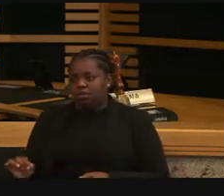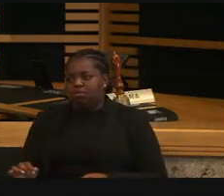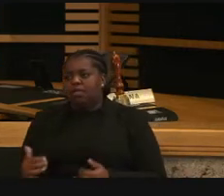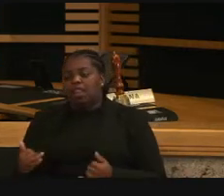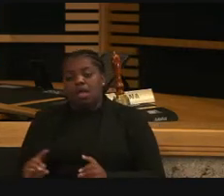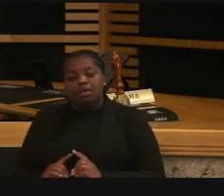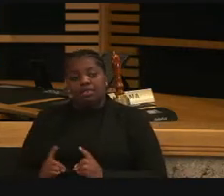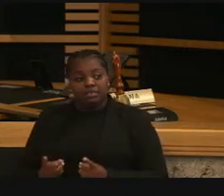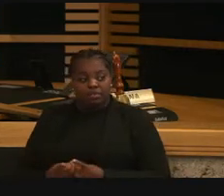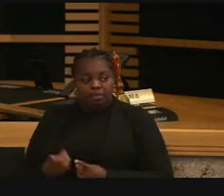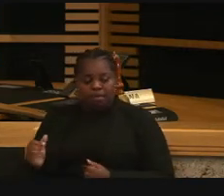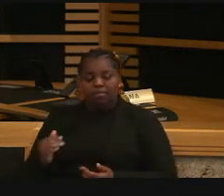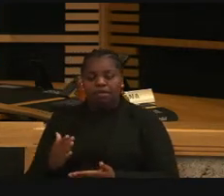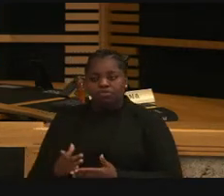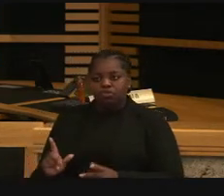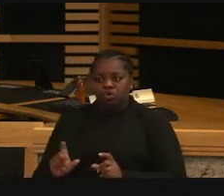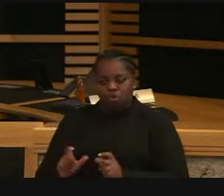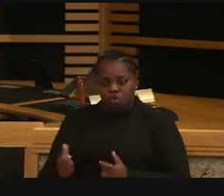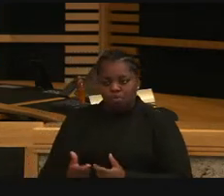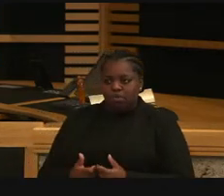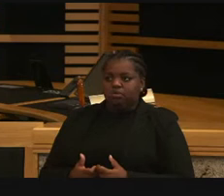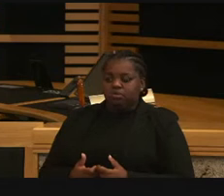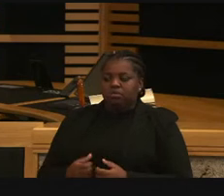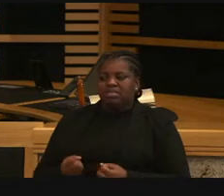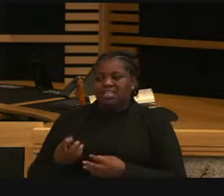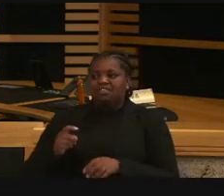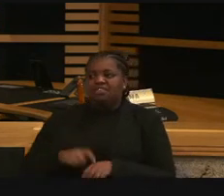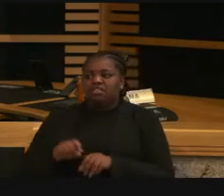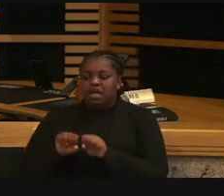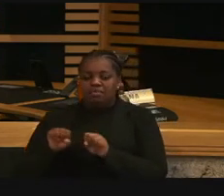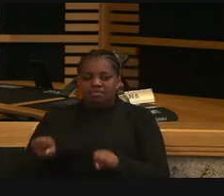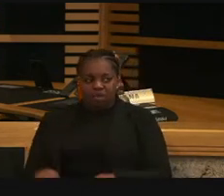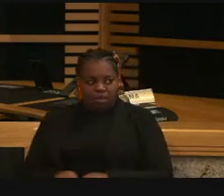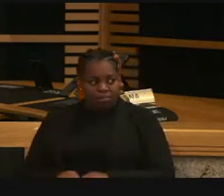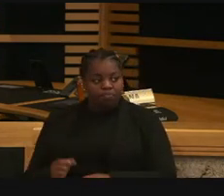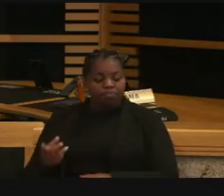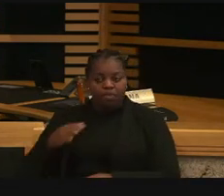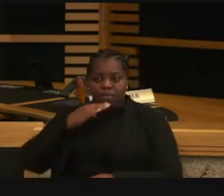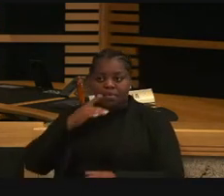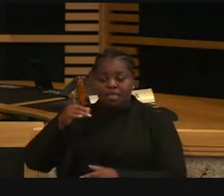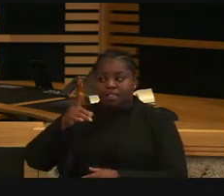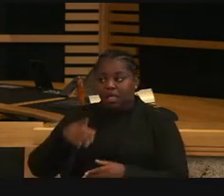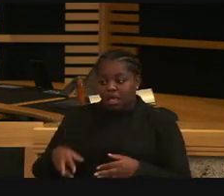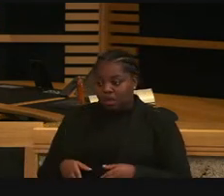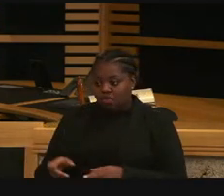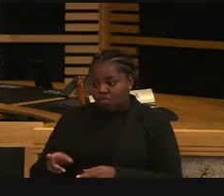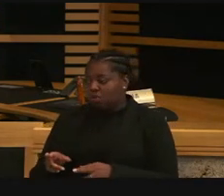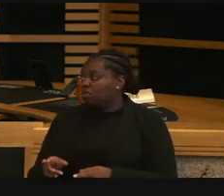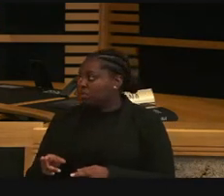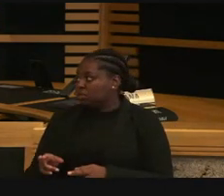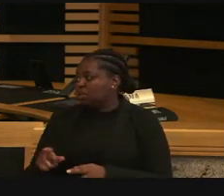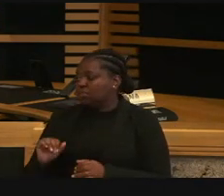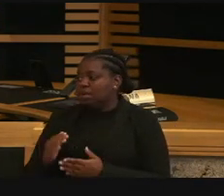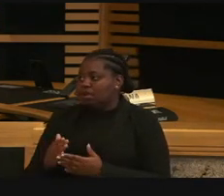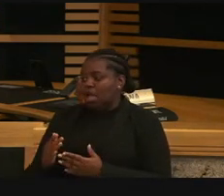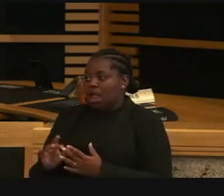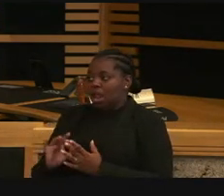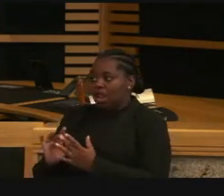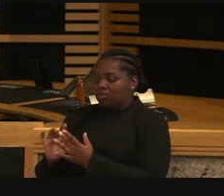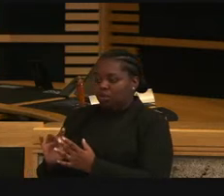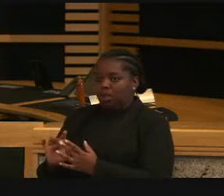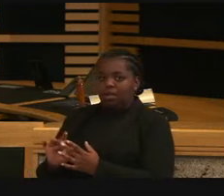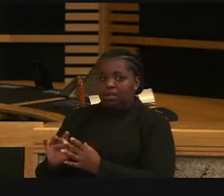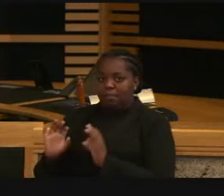must finish the committee with time frames within which the road network master plan will